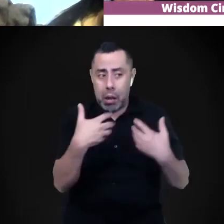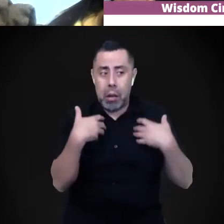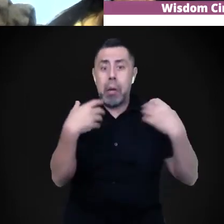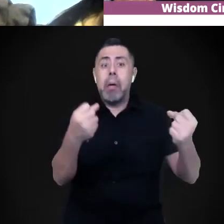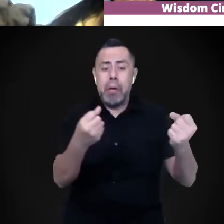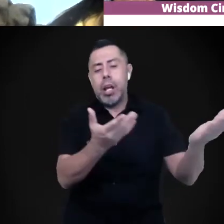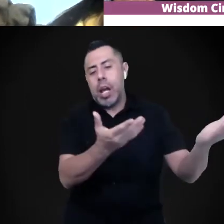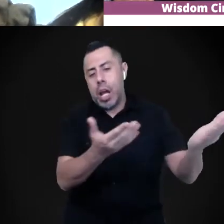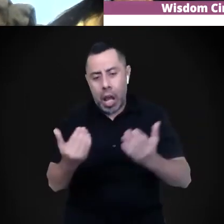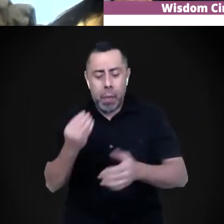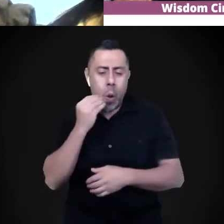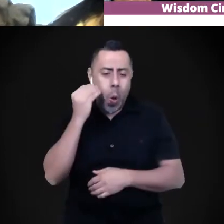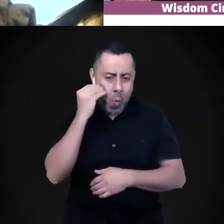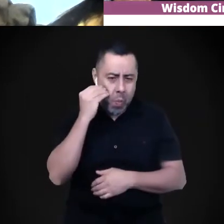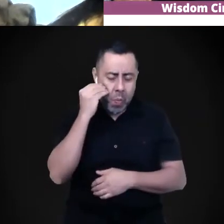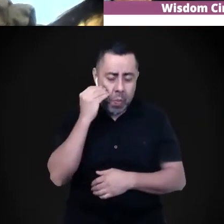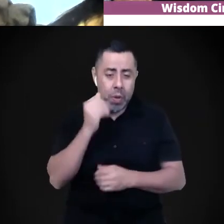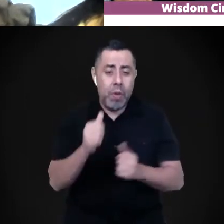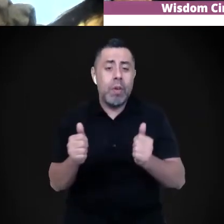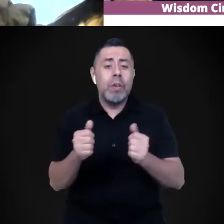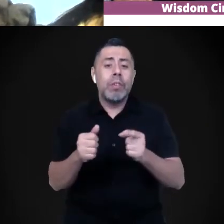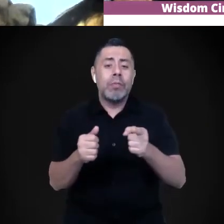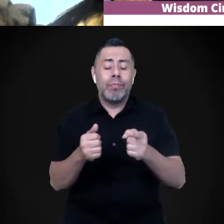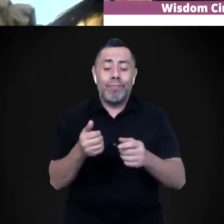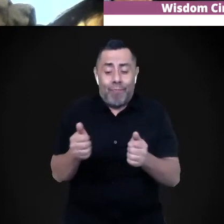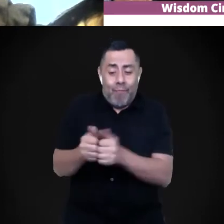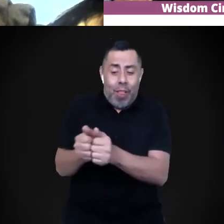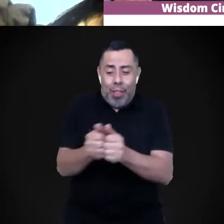and she was home with her parents for a while. And